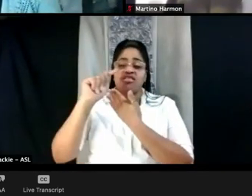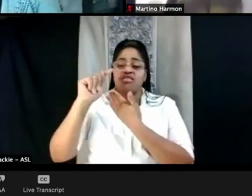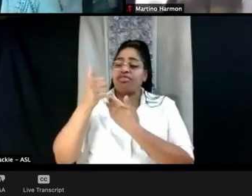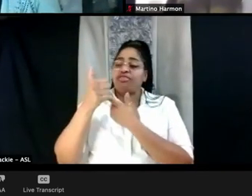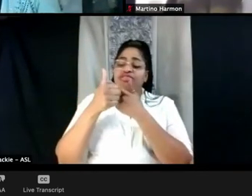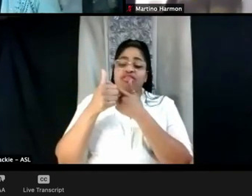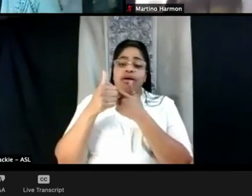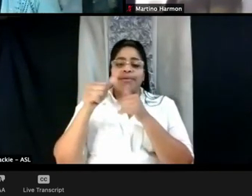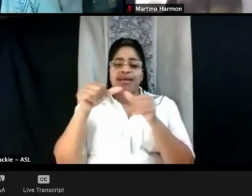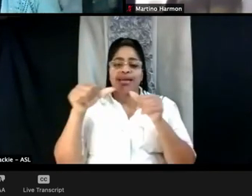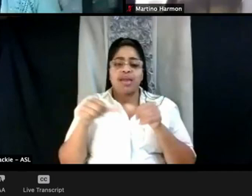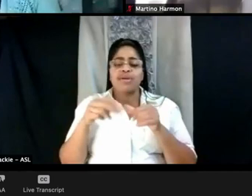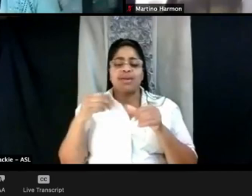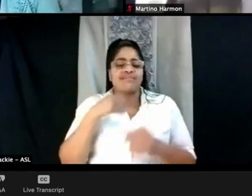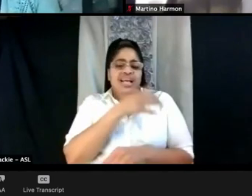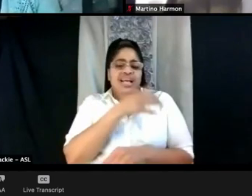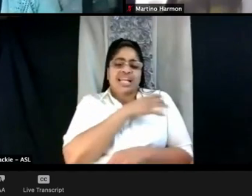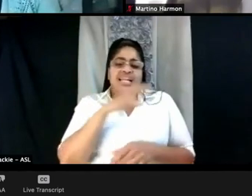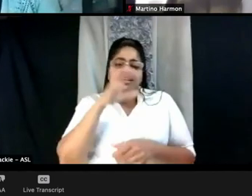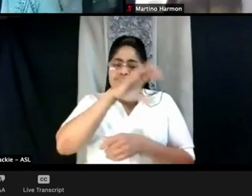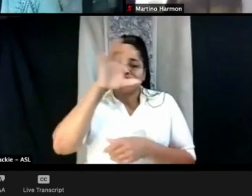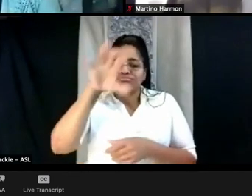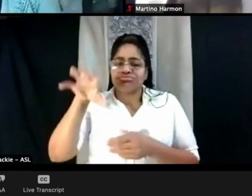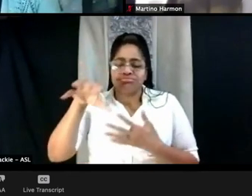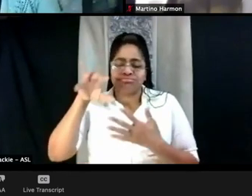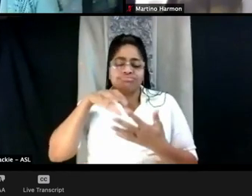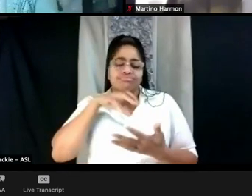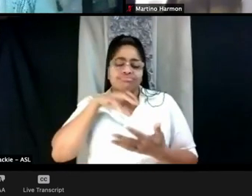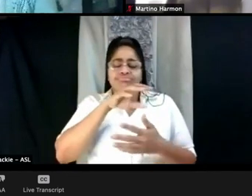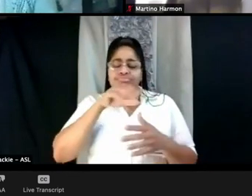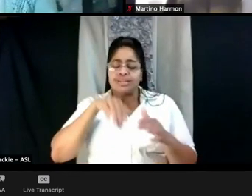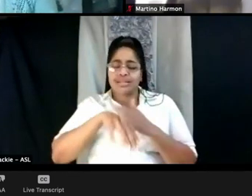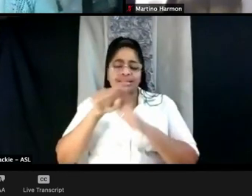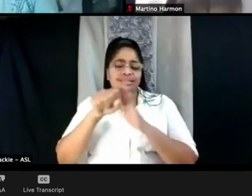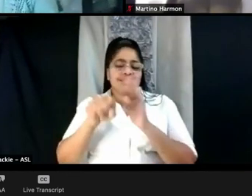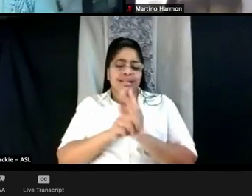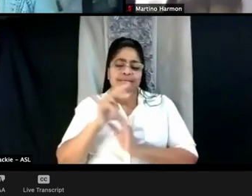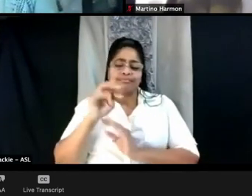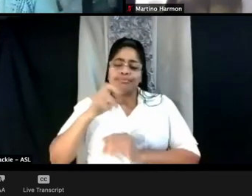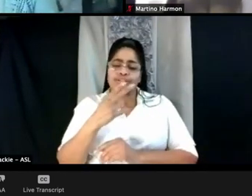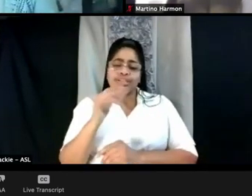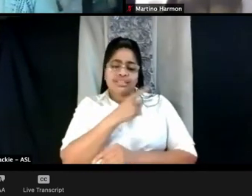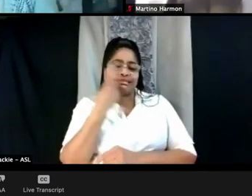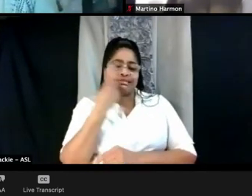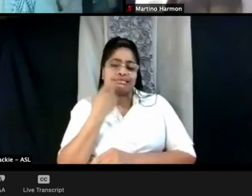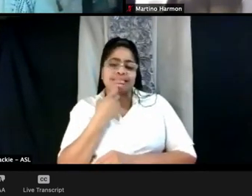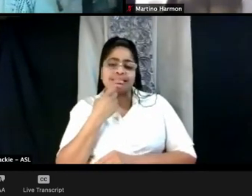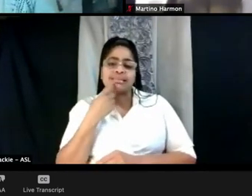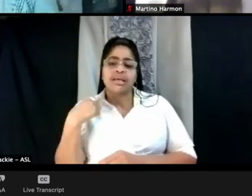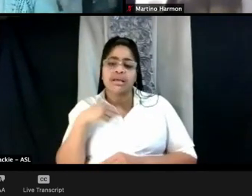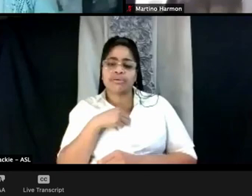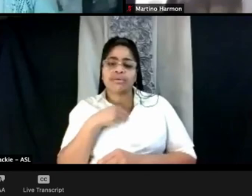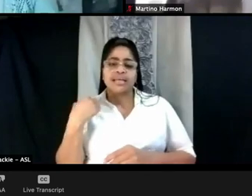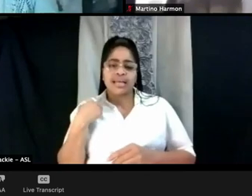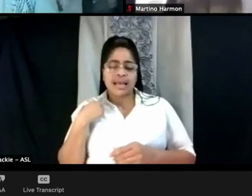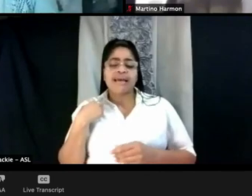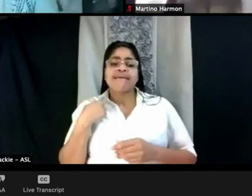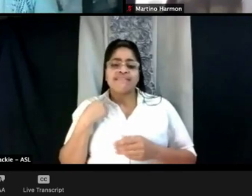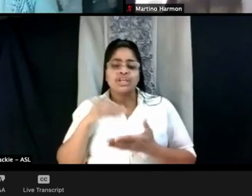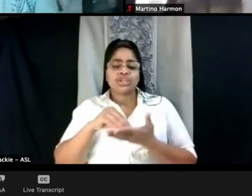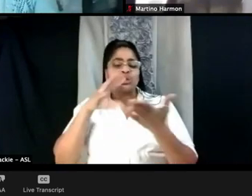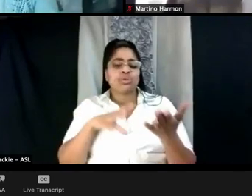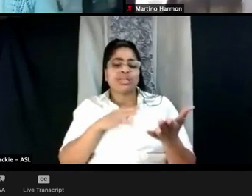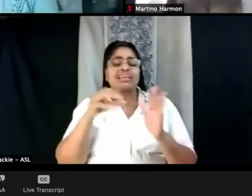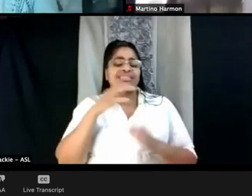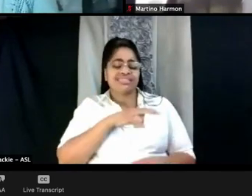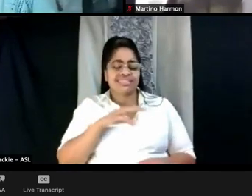all over the state. And as Mr. Harmon was speaking, we have students and staff all over the world, actually.